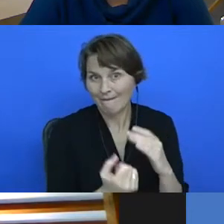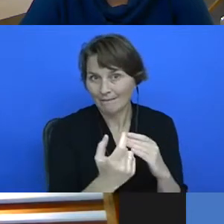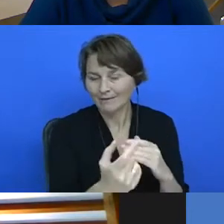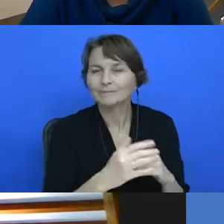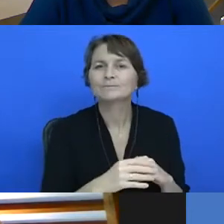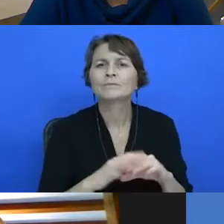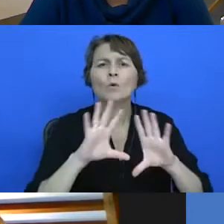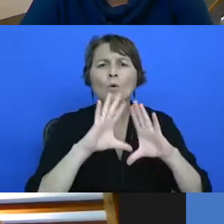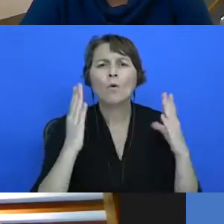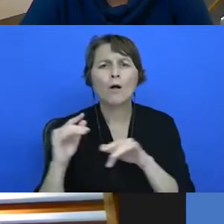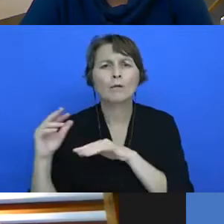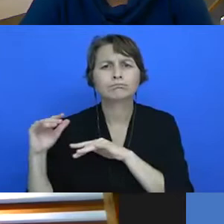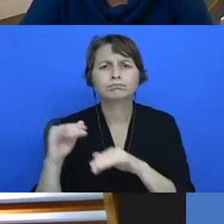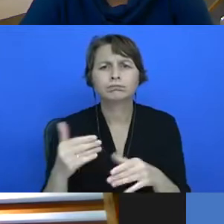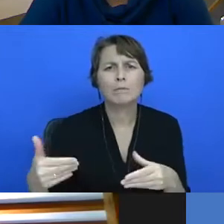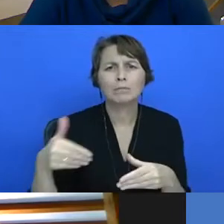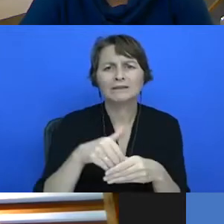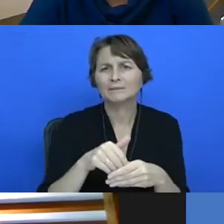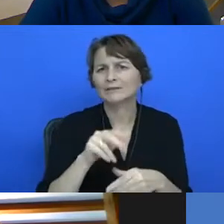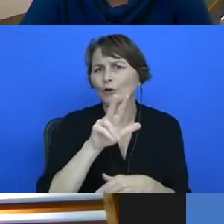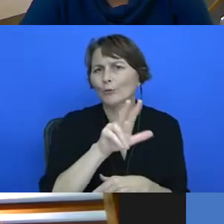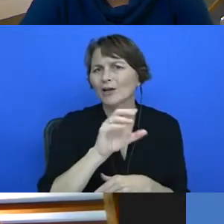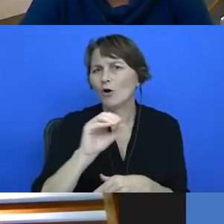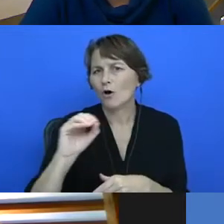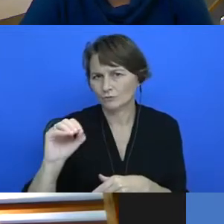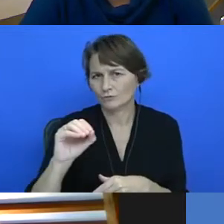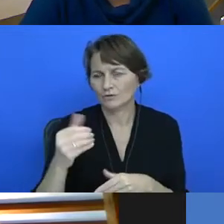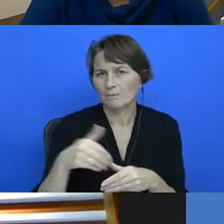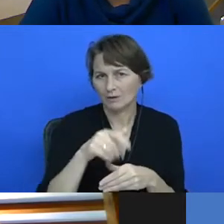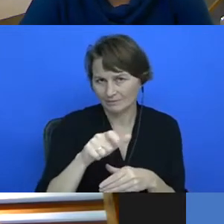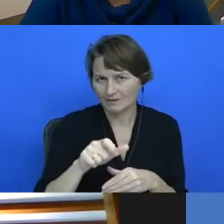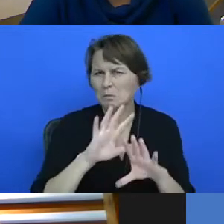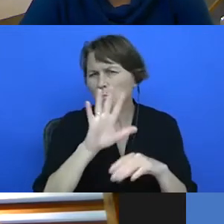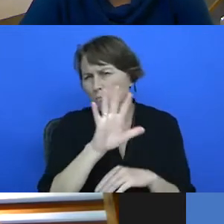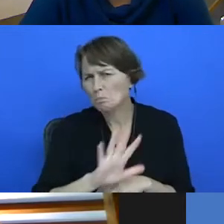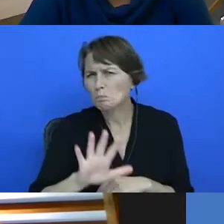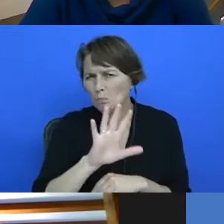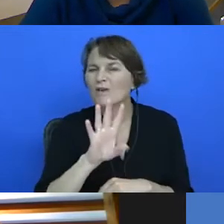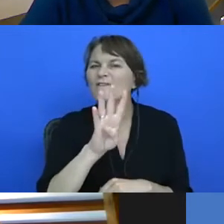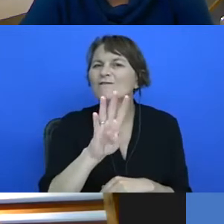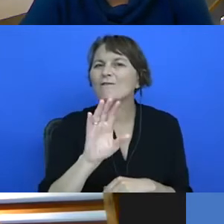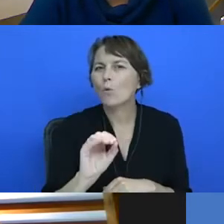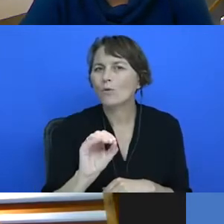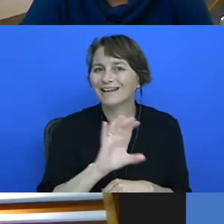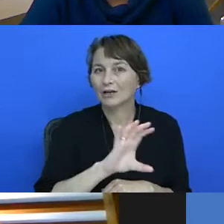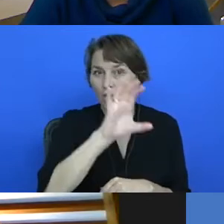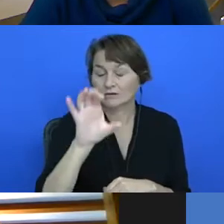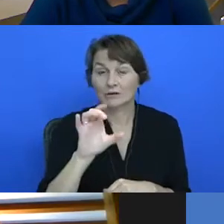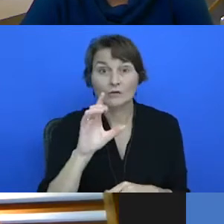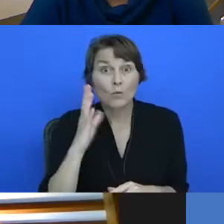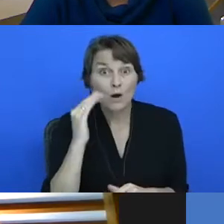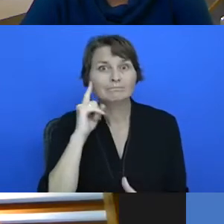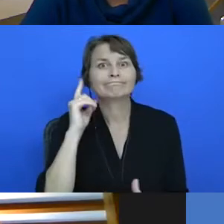300 participants from around 40 different countries. And in part, that was because of the decision to go online that, as we'll